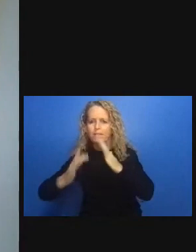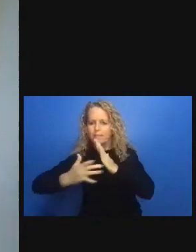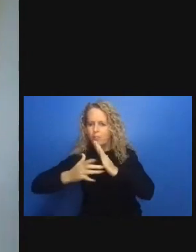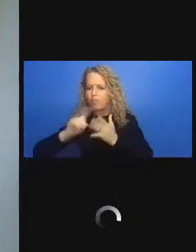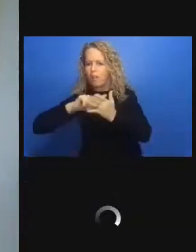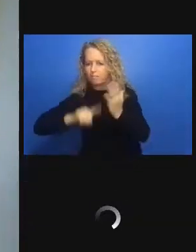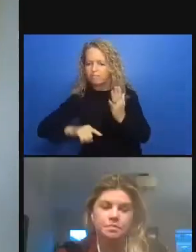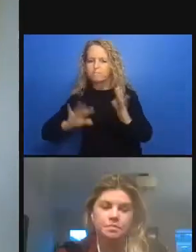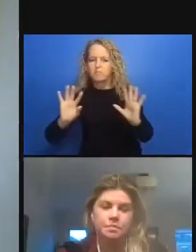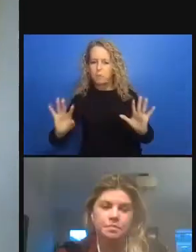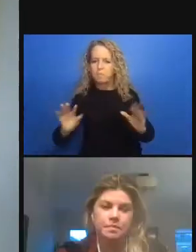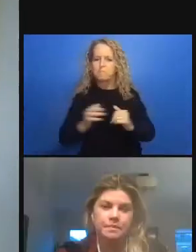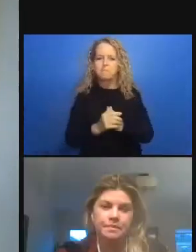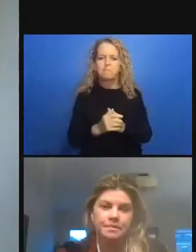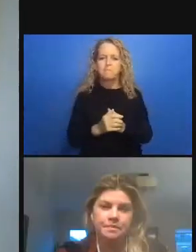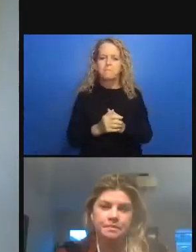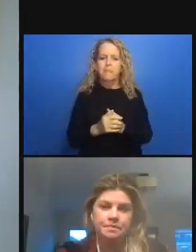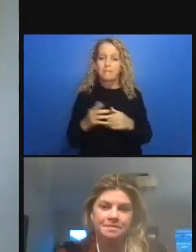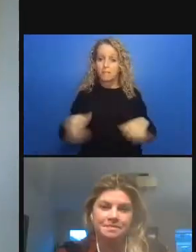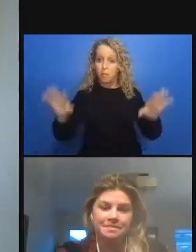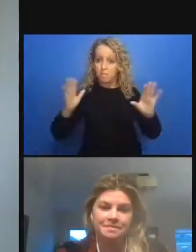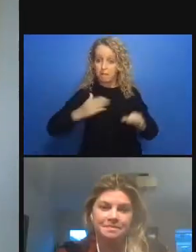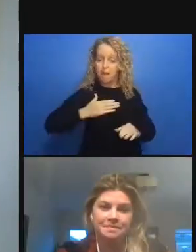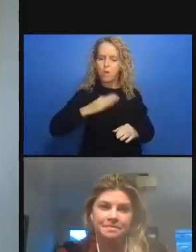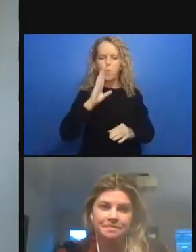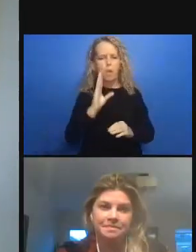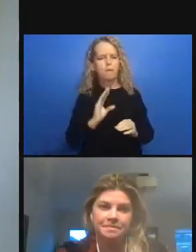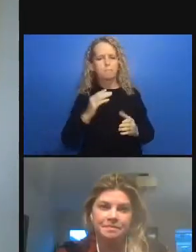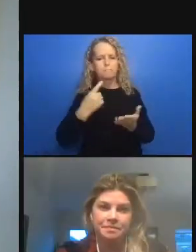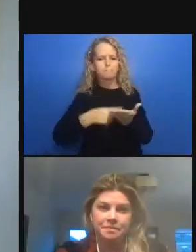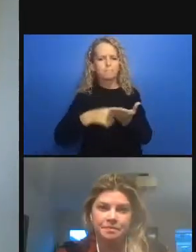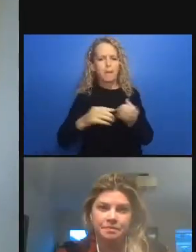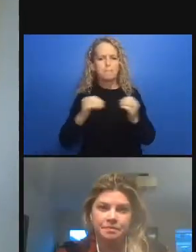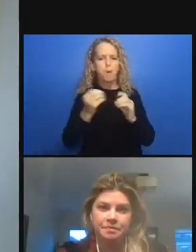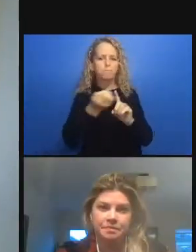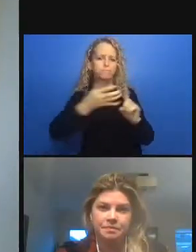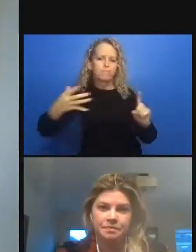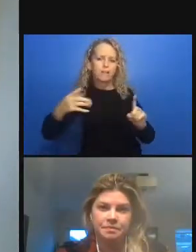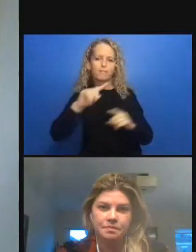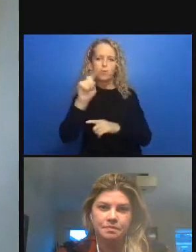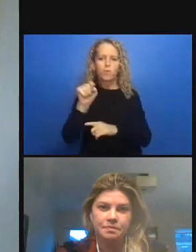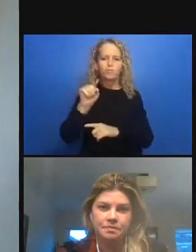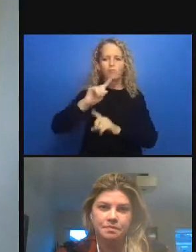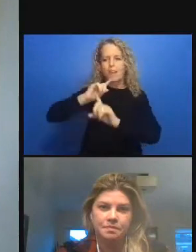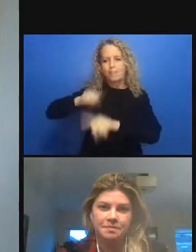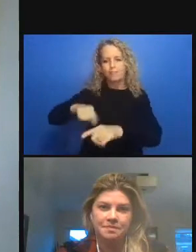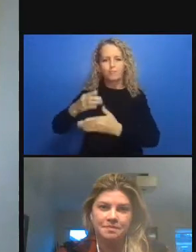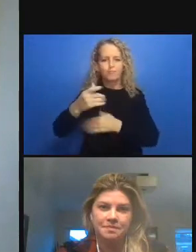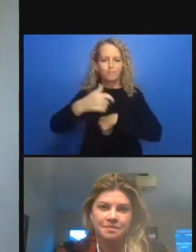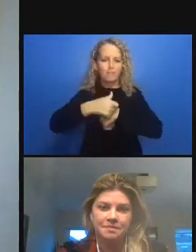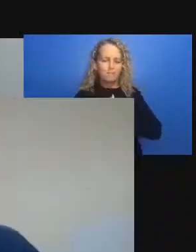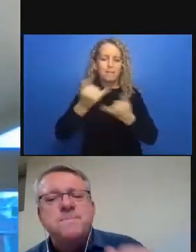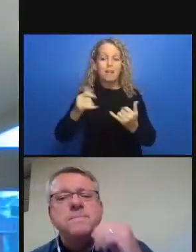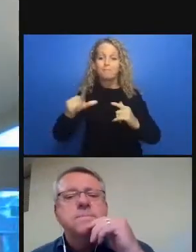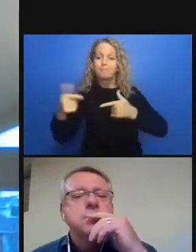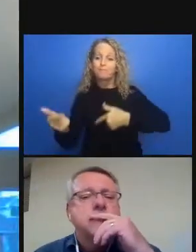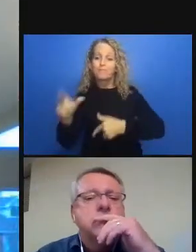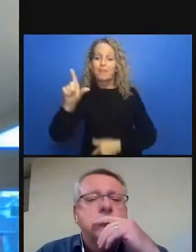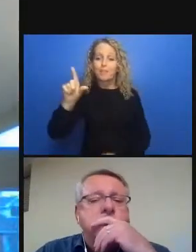there you go. I'll be happy to discuss either topic later in the question period, but now I'll pass it back to Lori. Thank